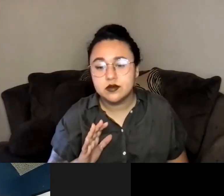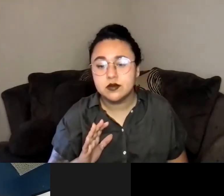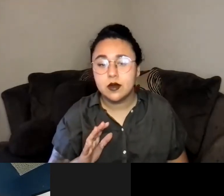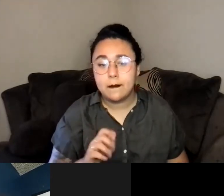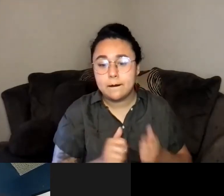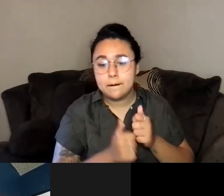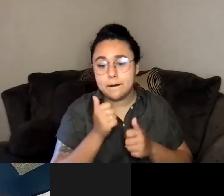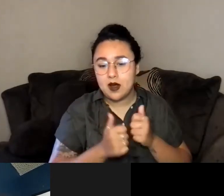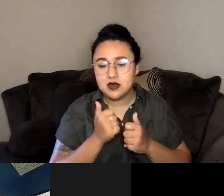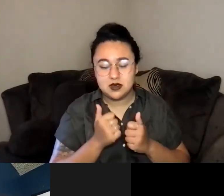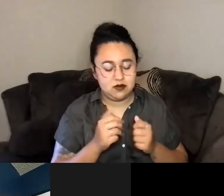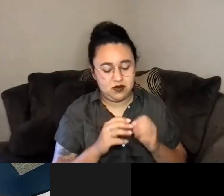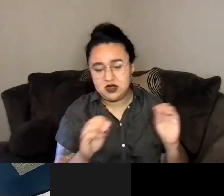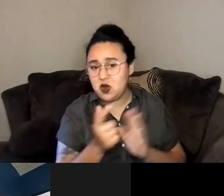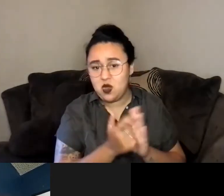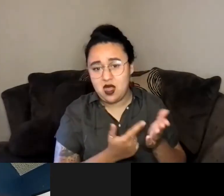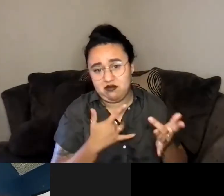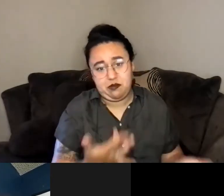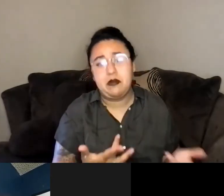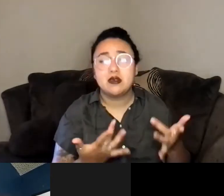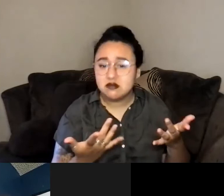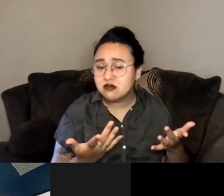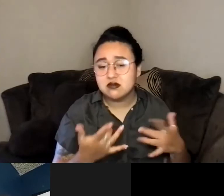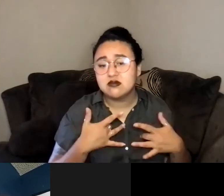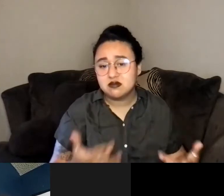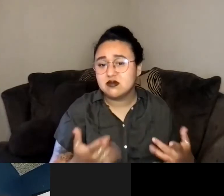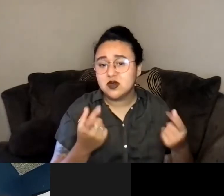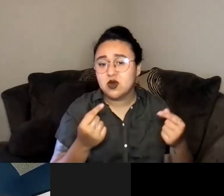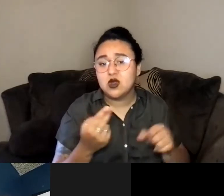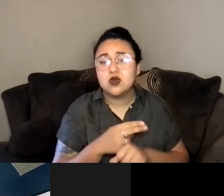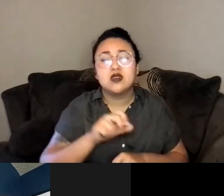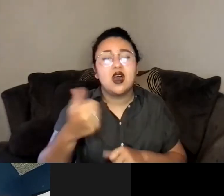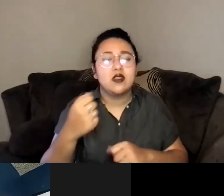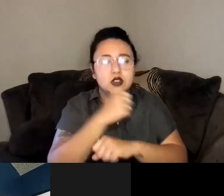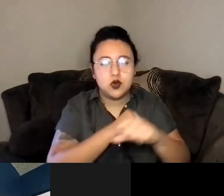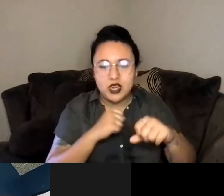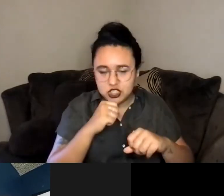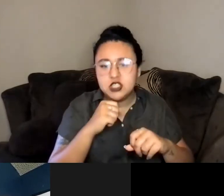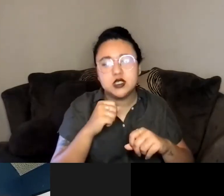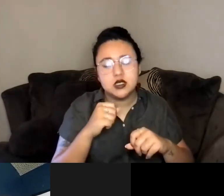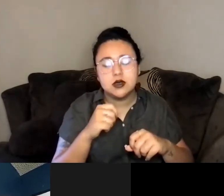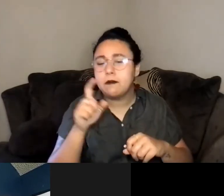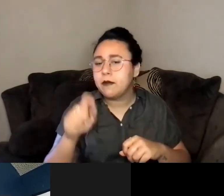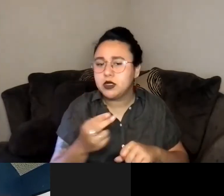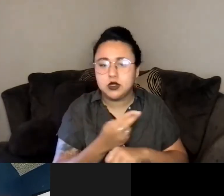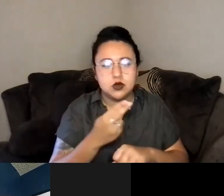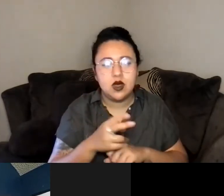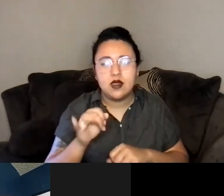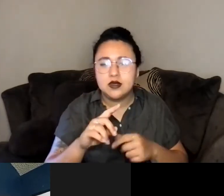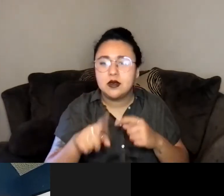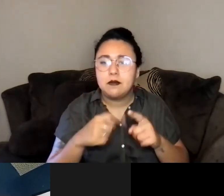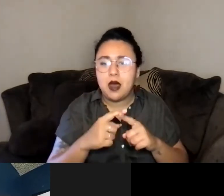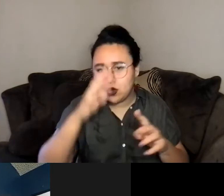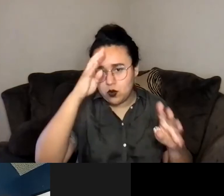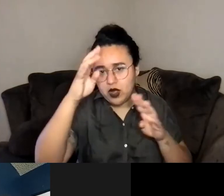mostly there's not a law, so mostly you have to use other strategies. That's about like creative lawyering.